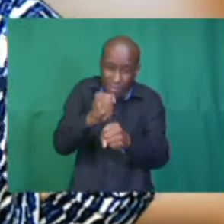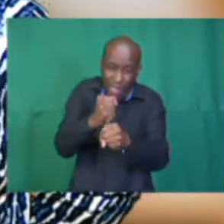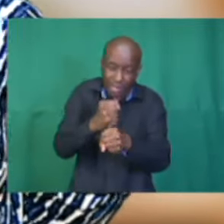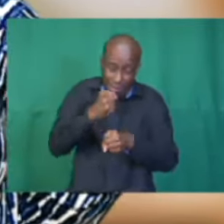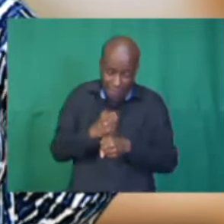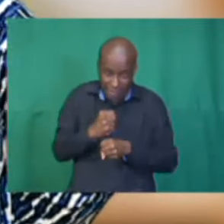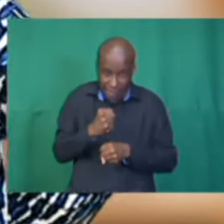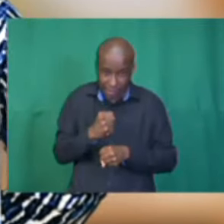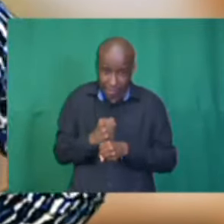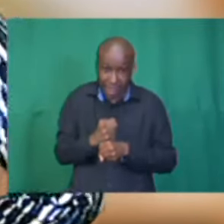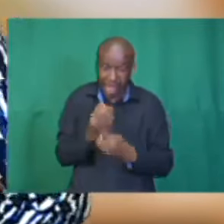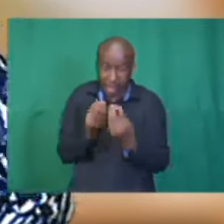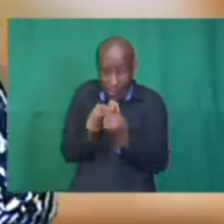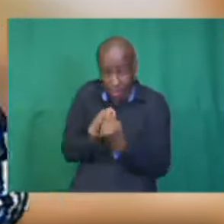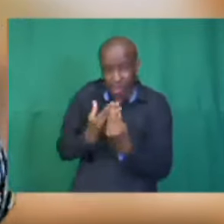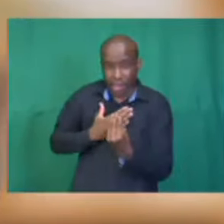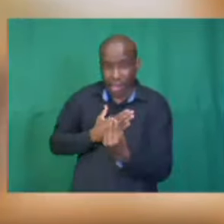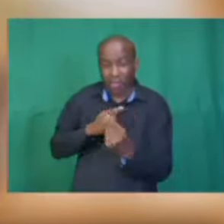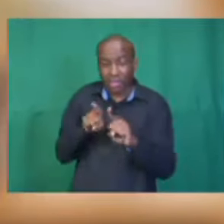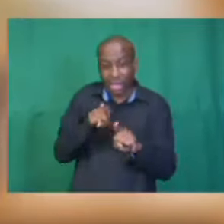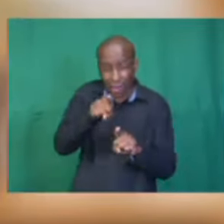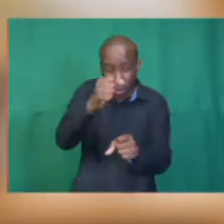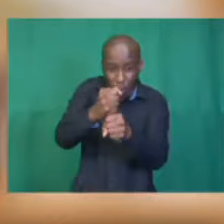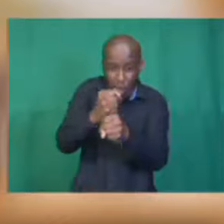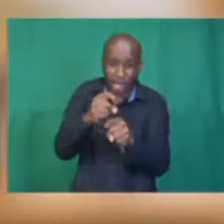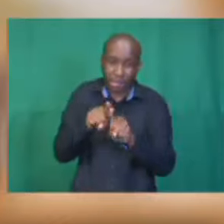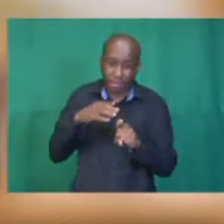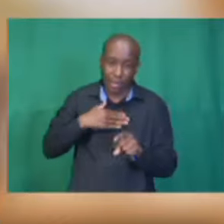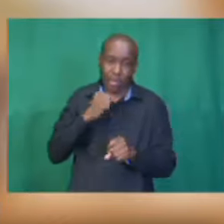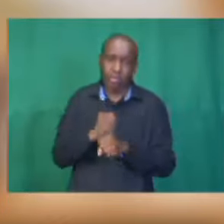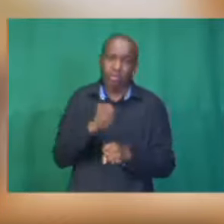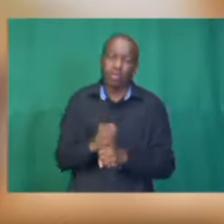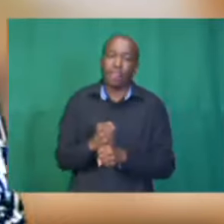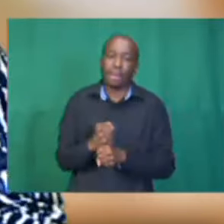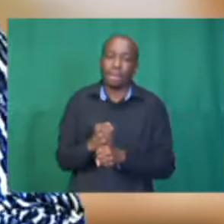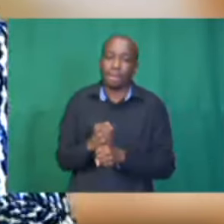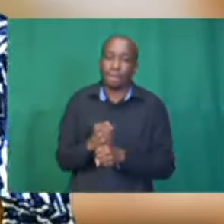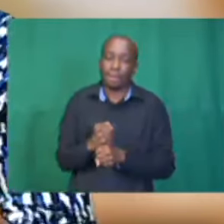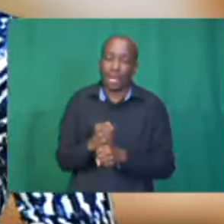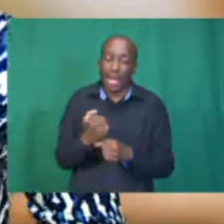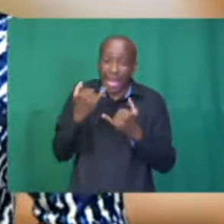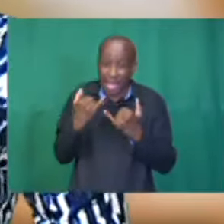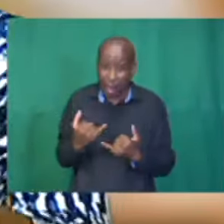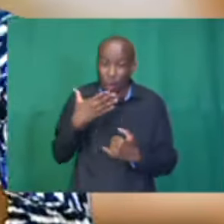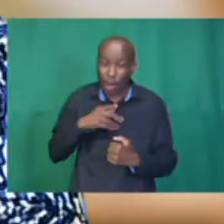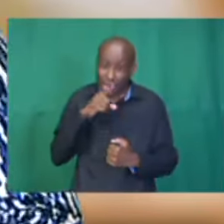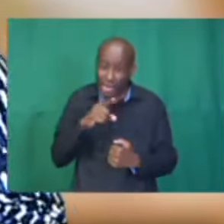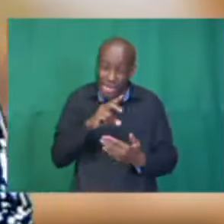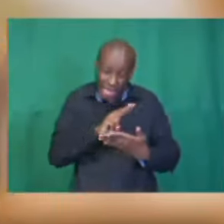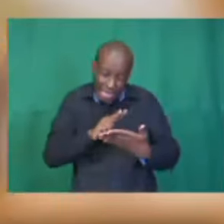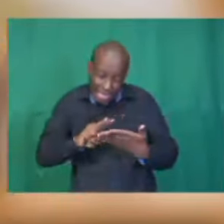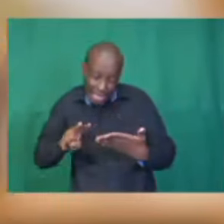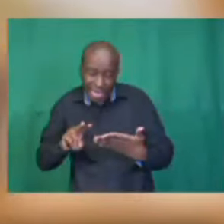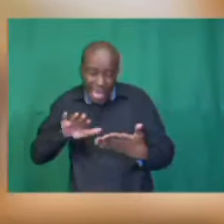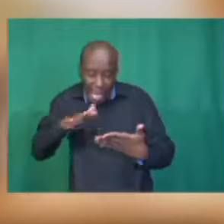text together with you at home, so that we can pick the techniques that